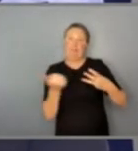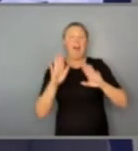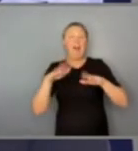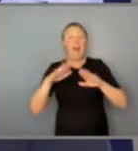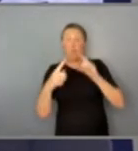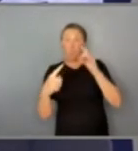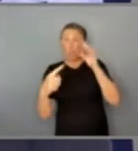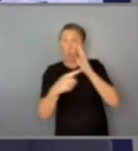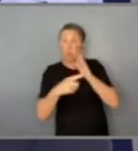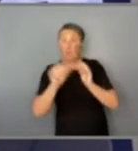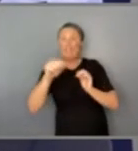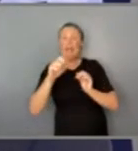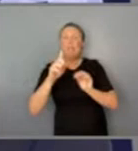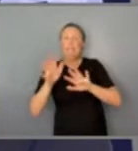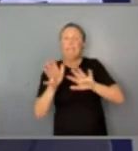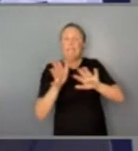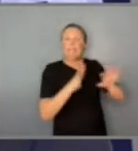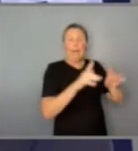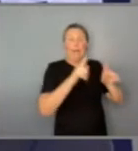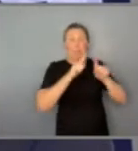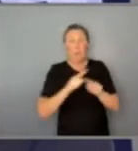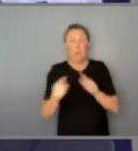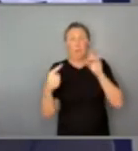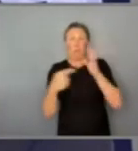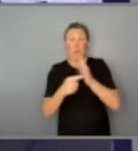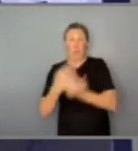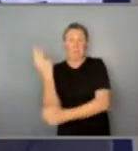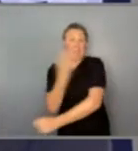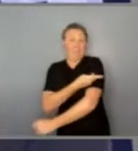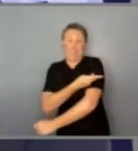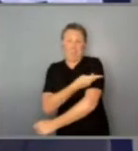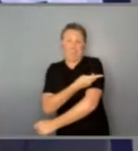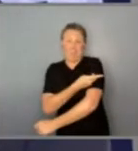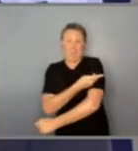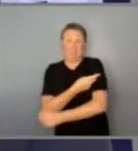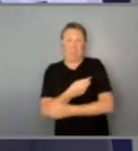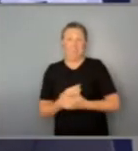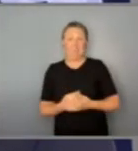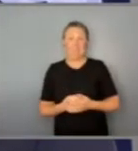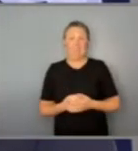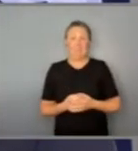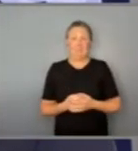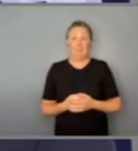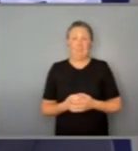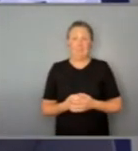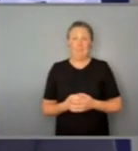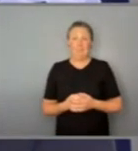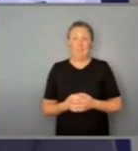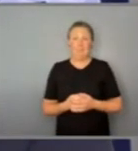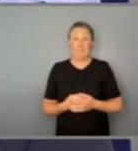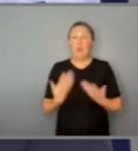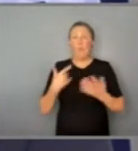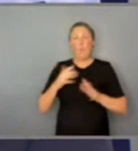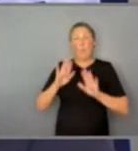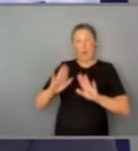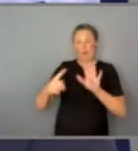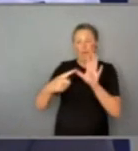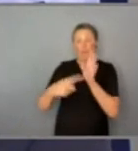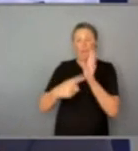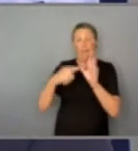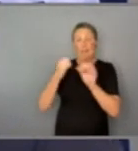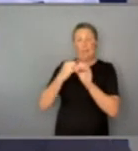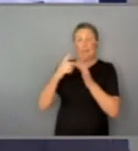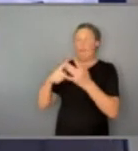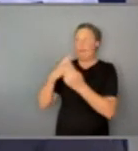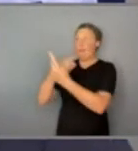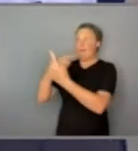thing. And the immunisation experts will advise us on whether it's 3 doses or indeed what that interval is, but